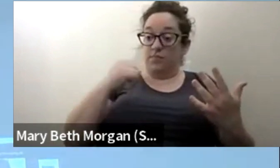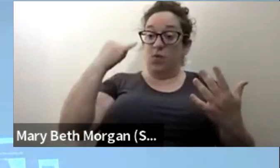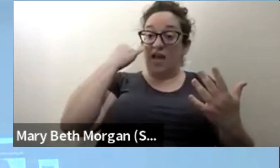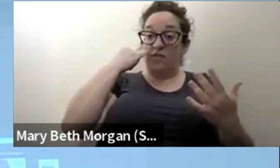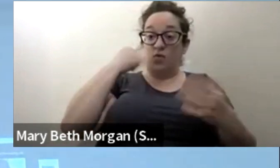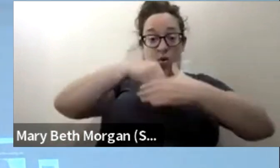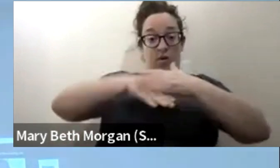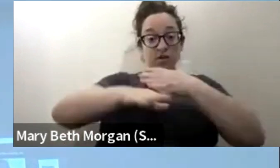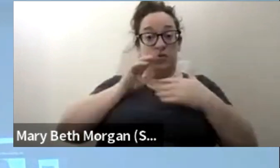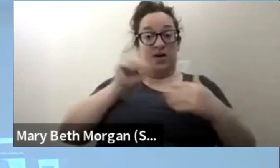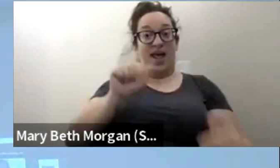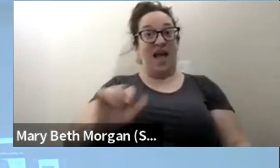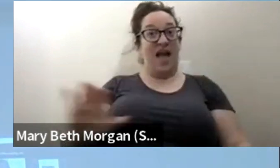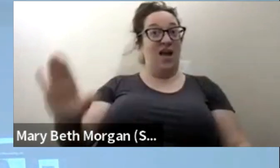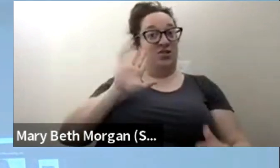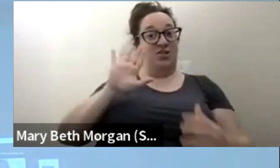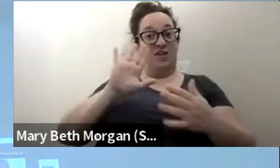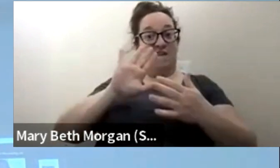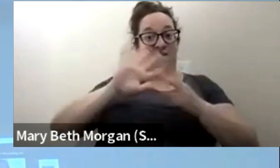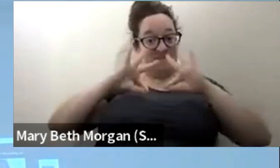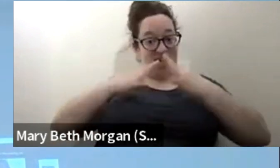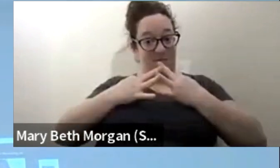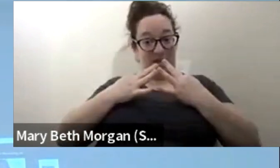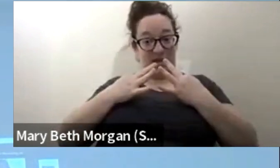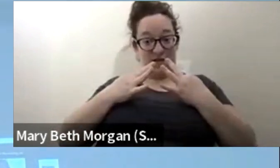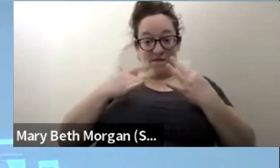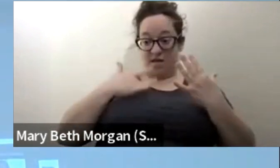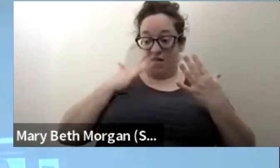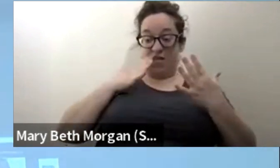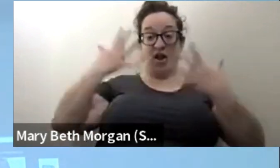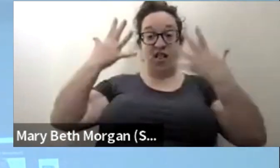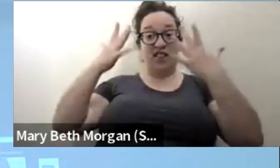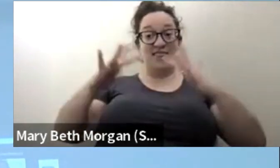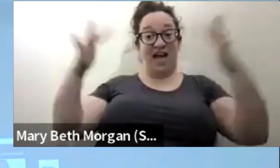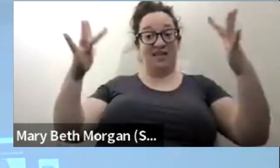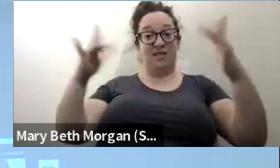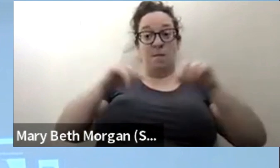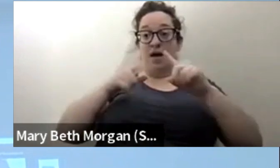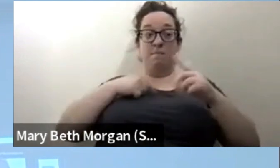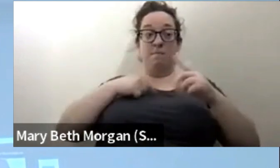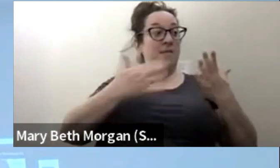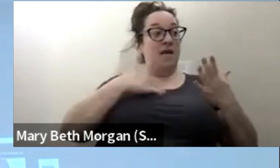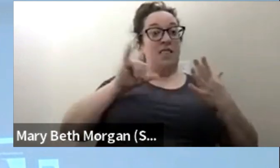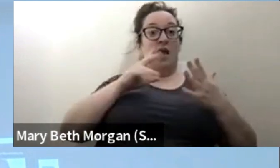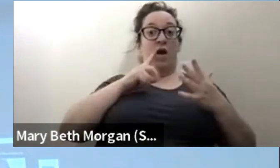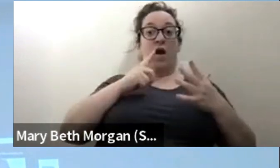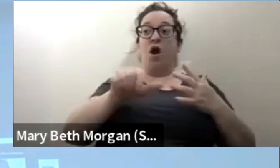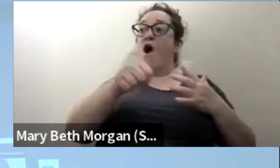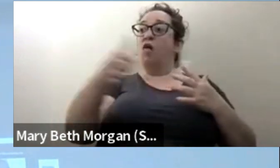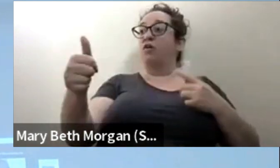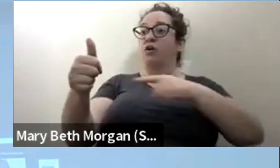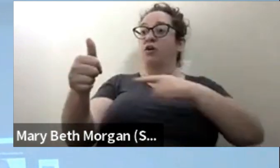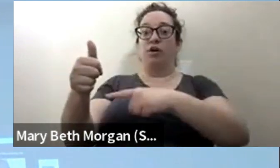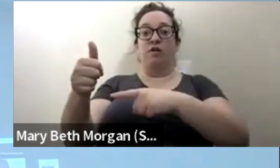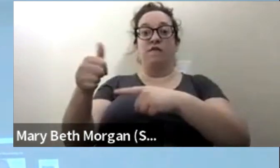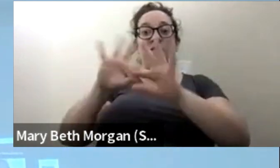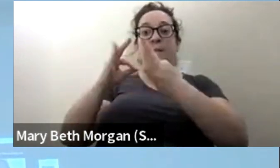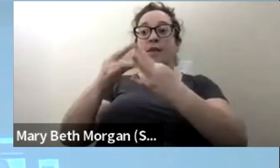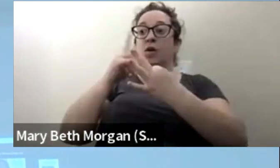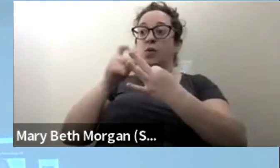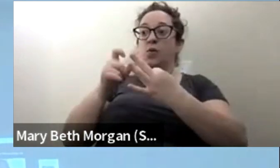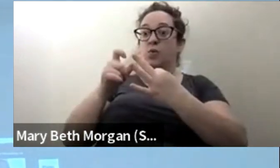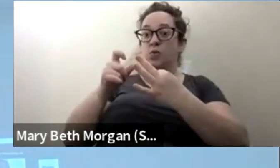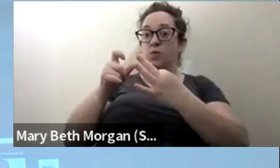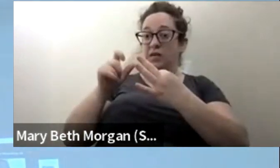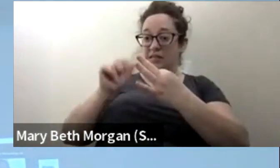But so there, if you go into an Asian family, somebody who seems very light to us is too dark